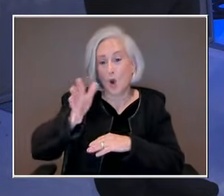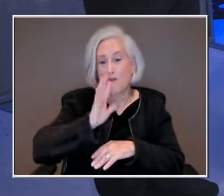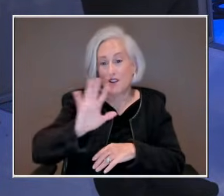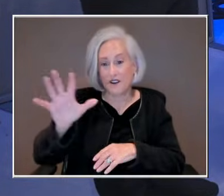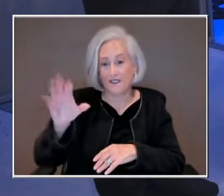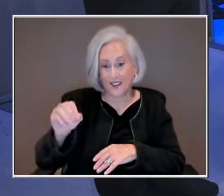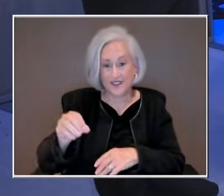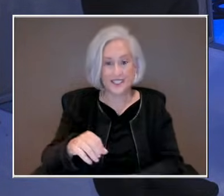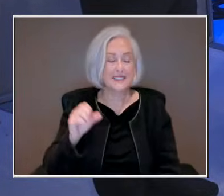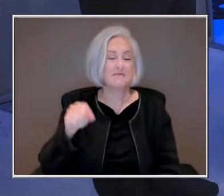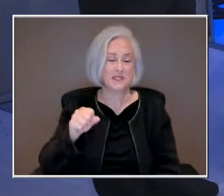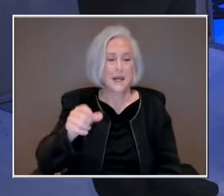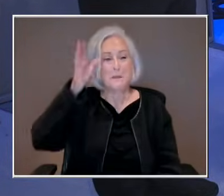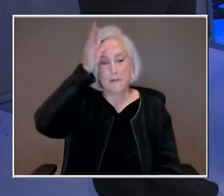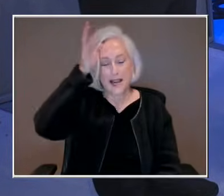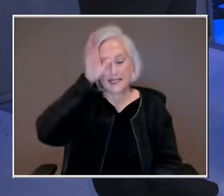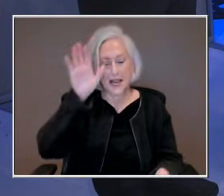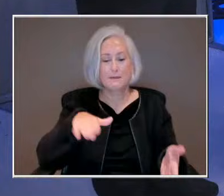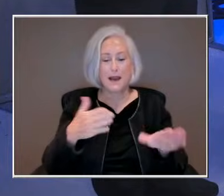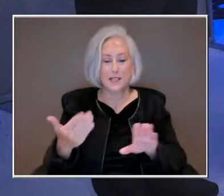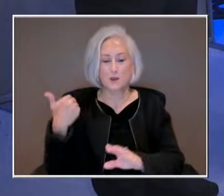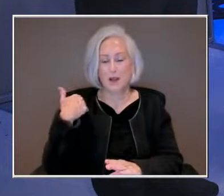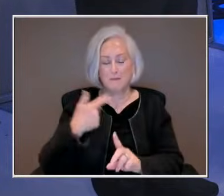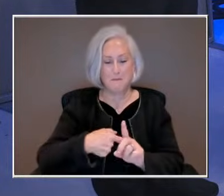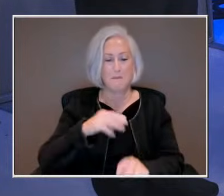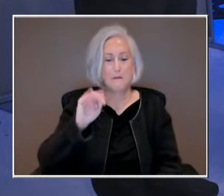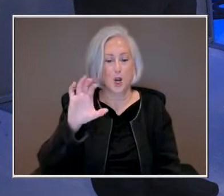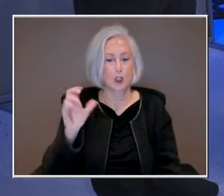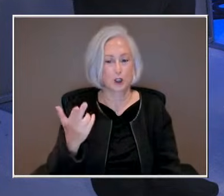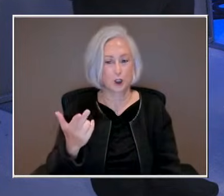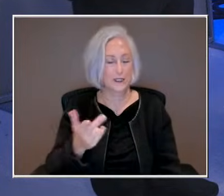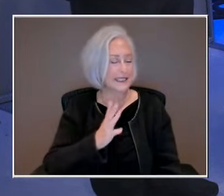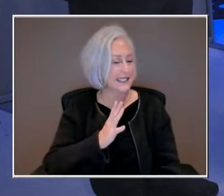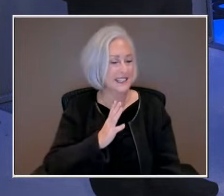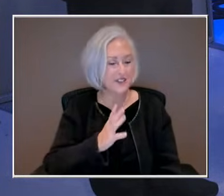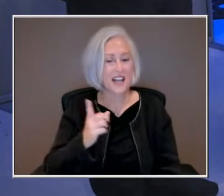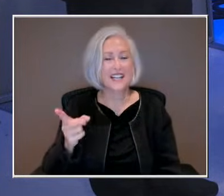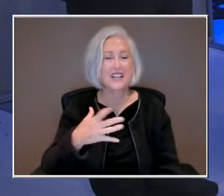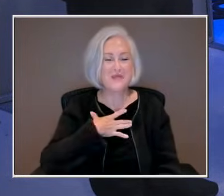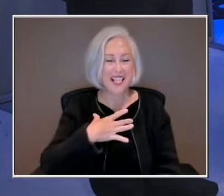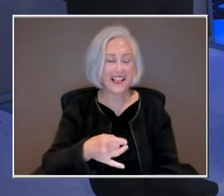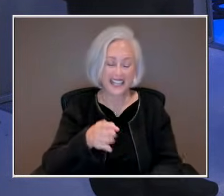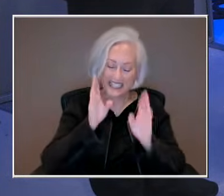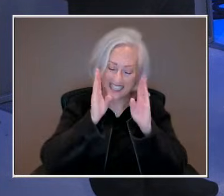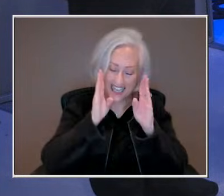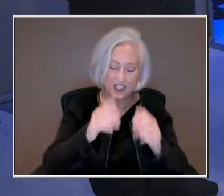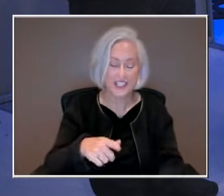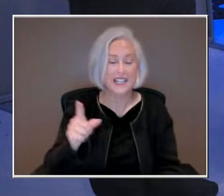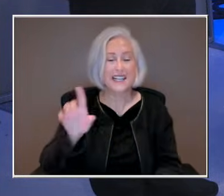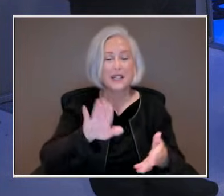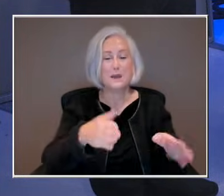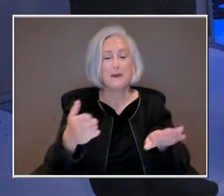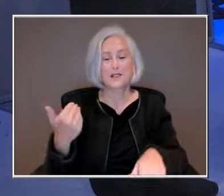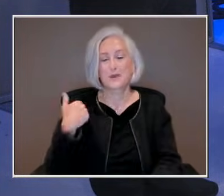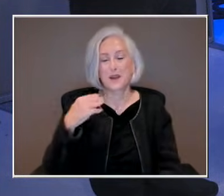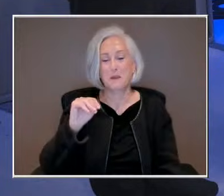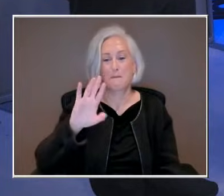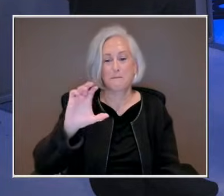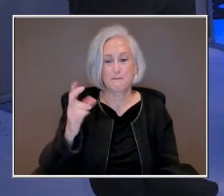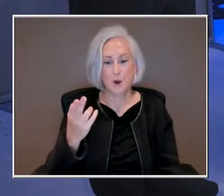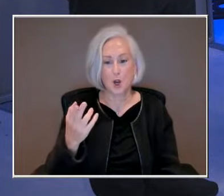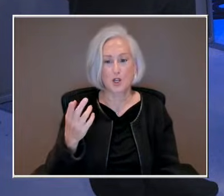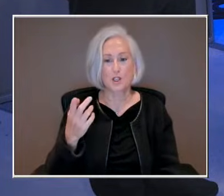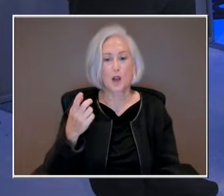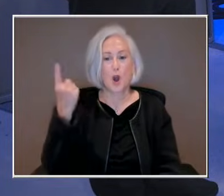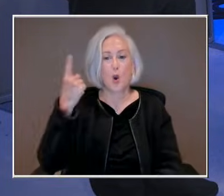he passed in March. sorry. No, it's okay. He would like the attention. He passed in March, and he was one day shy